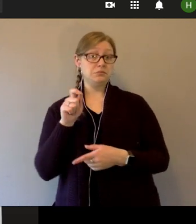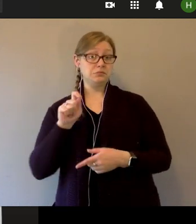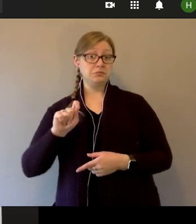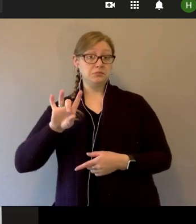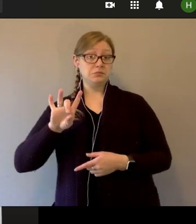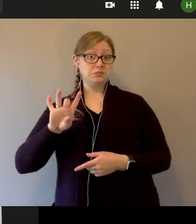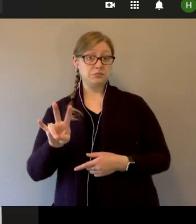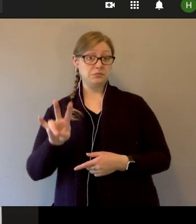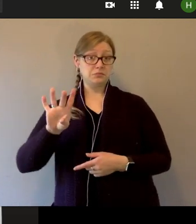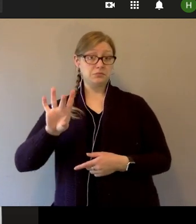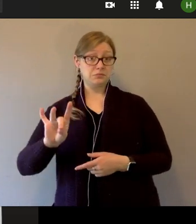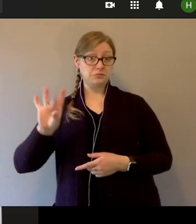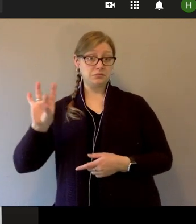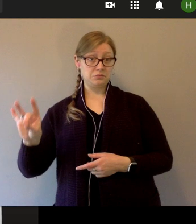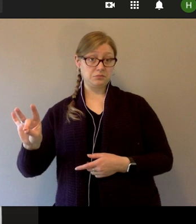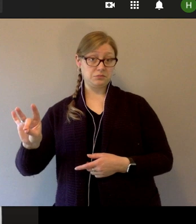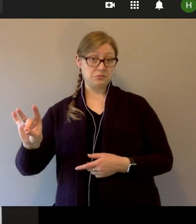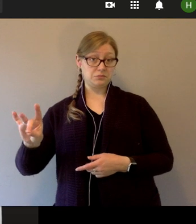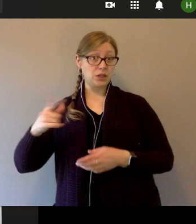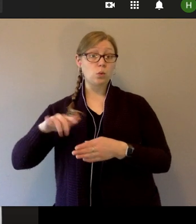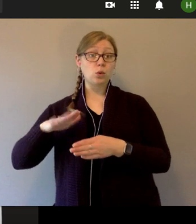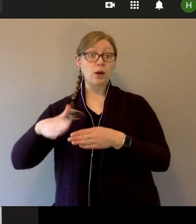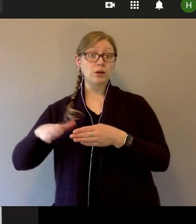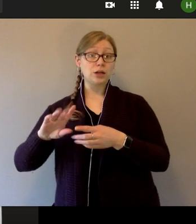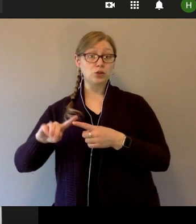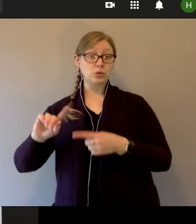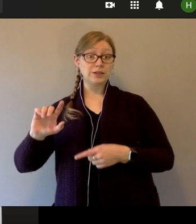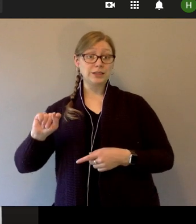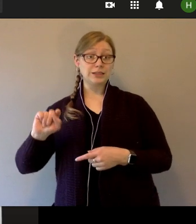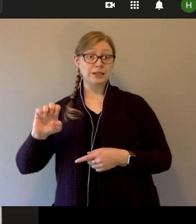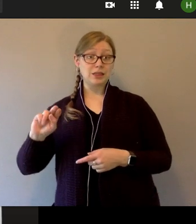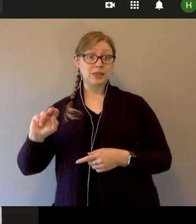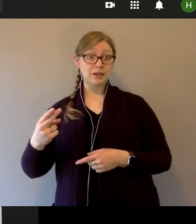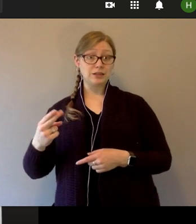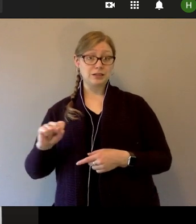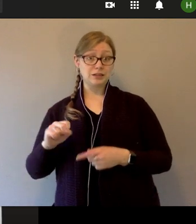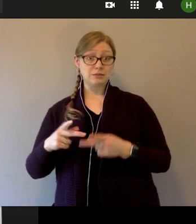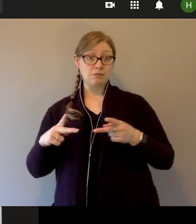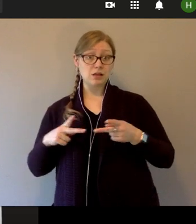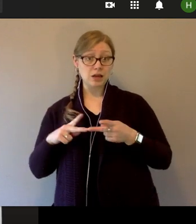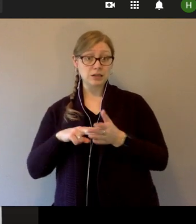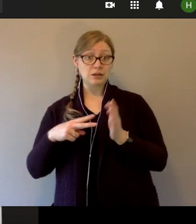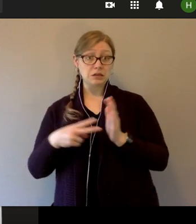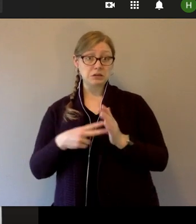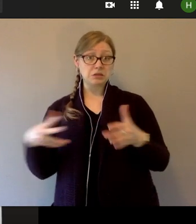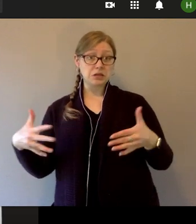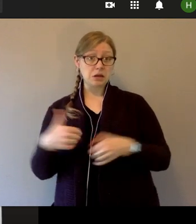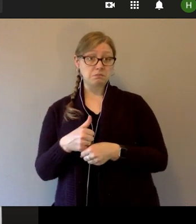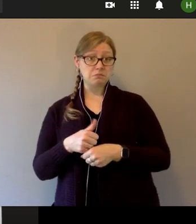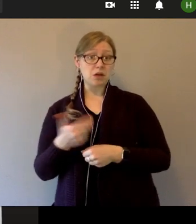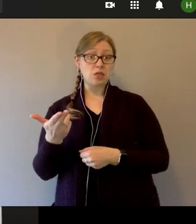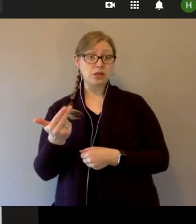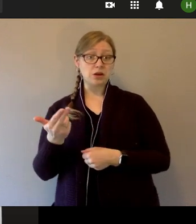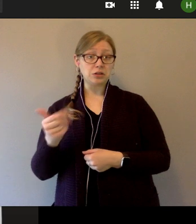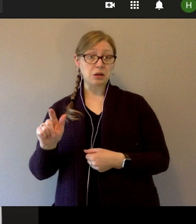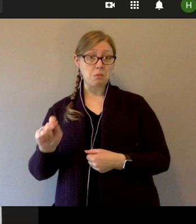13.788. So since we're rounding the nearest tenth, we're going to say that's 13.8 would be the adjacent